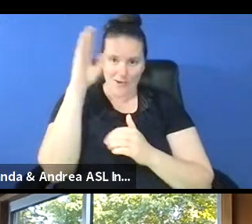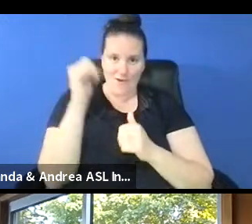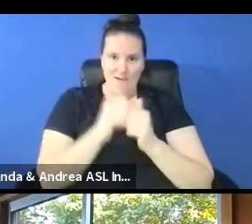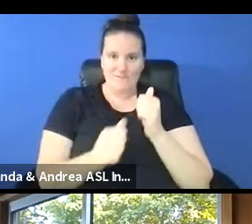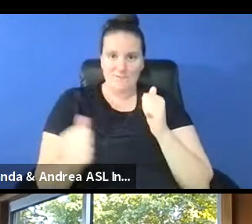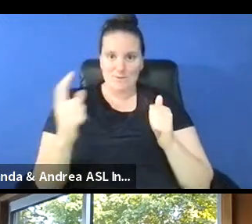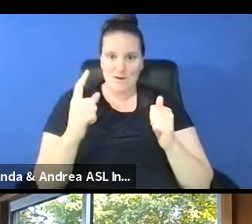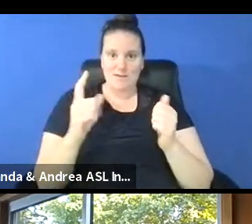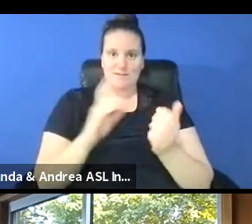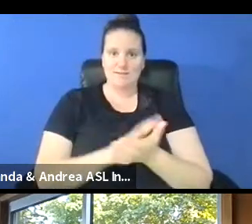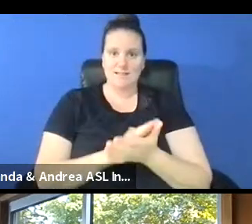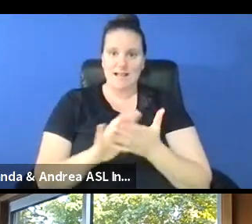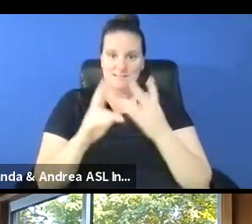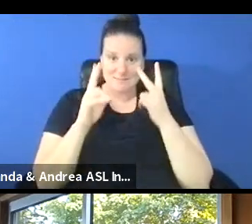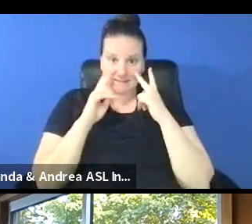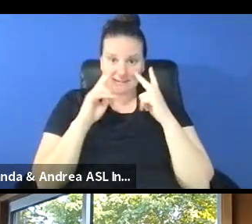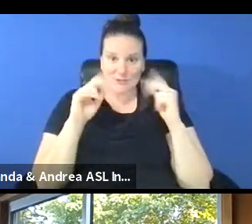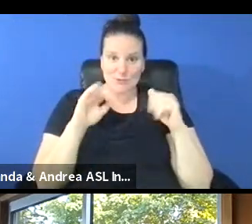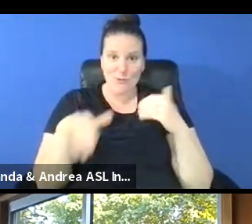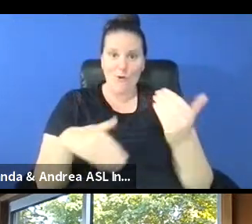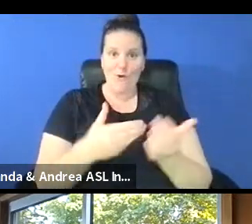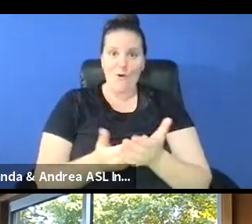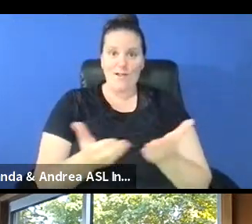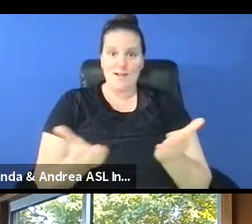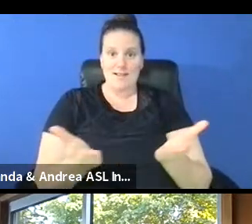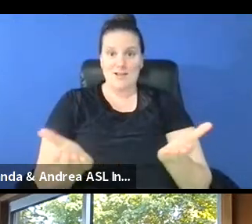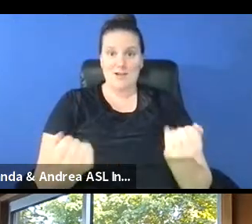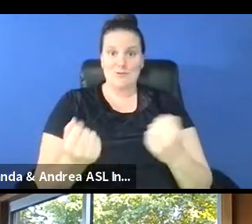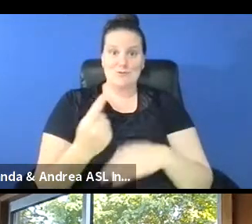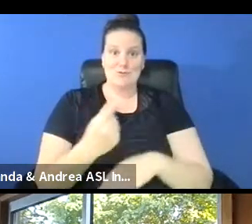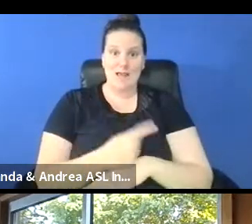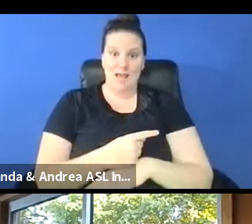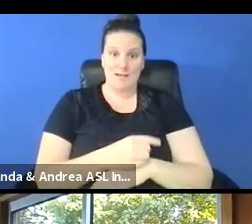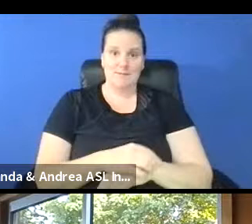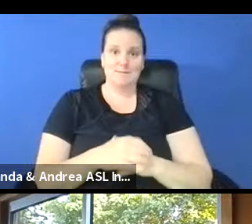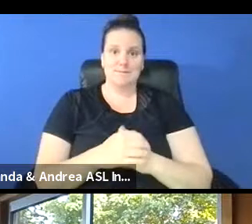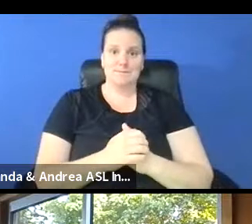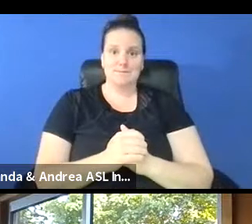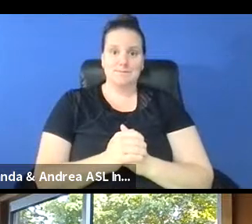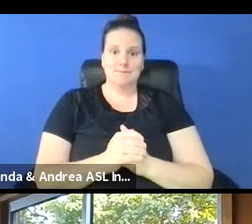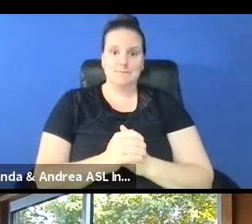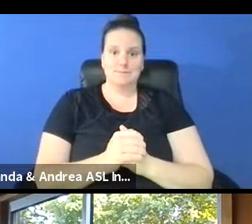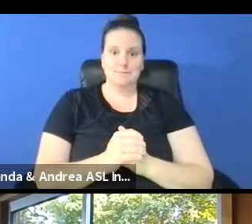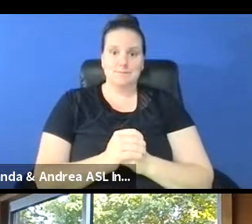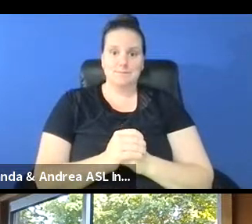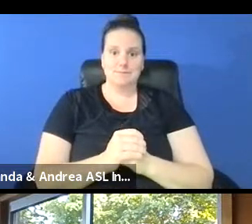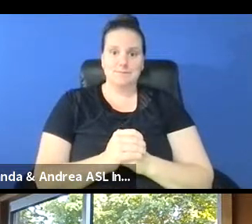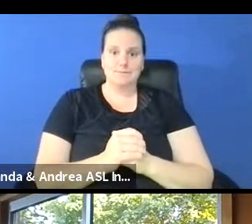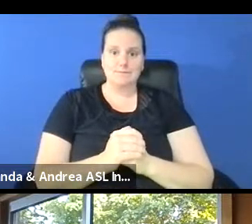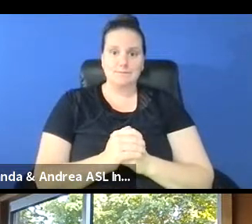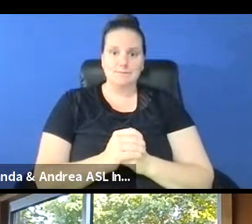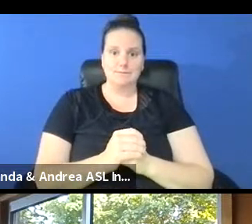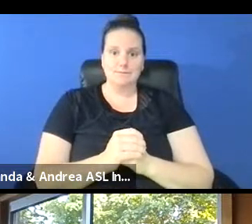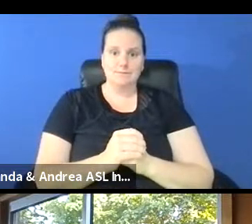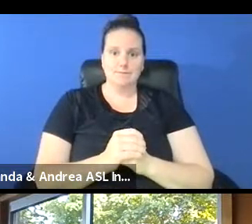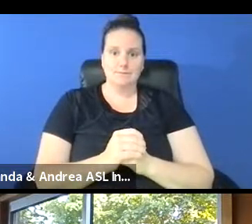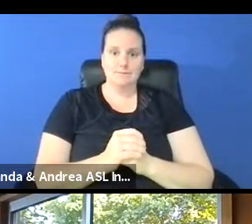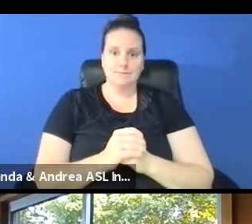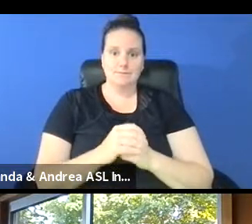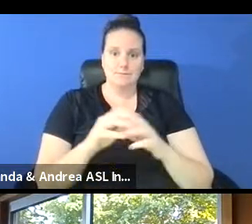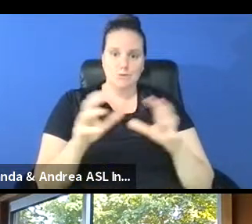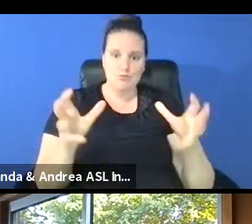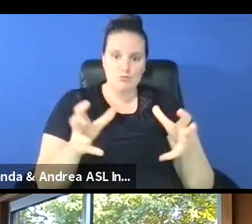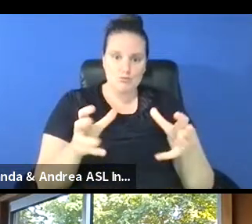It's good to see you all here today, and we get to